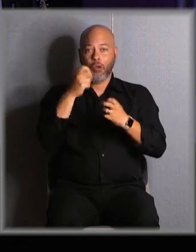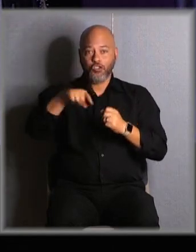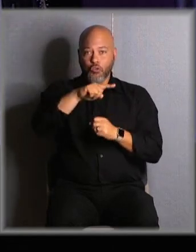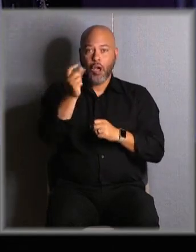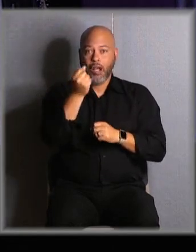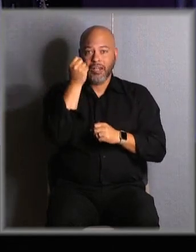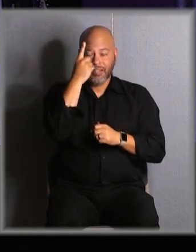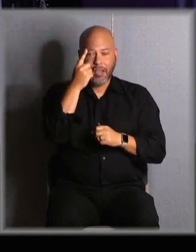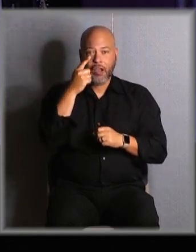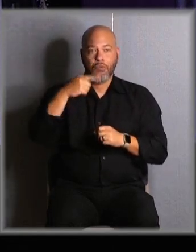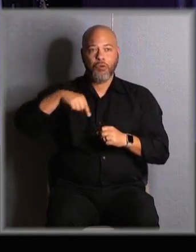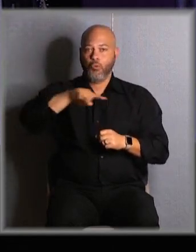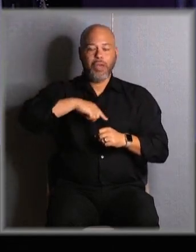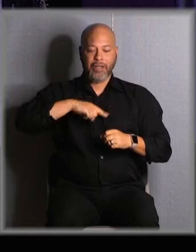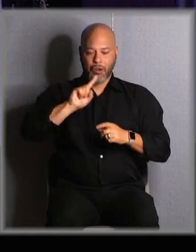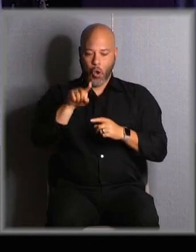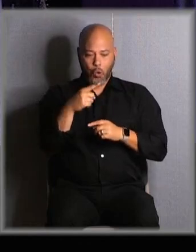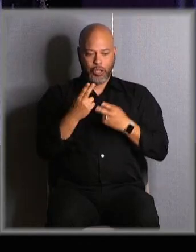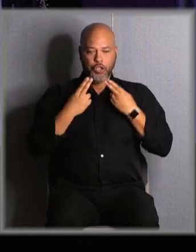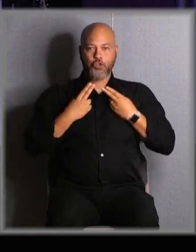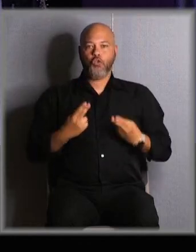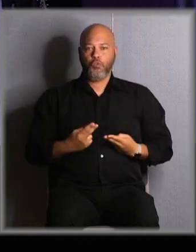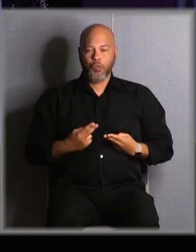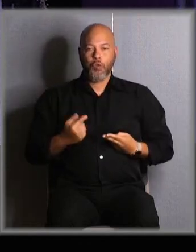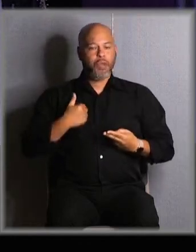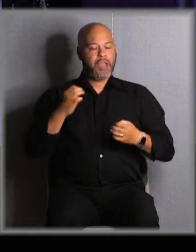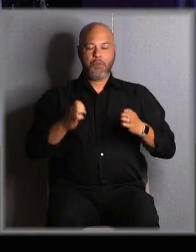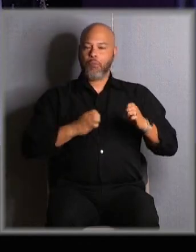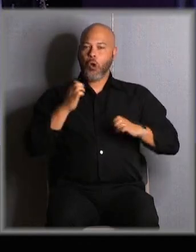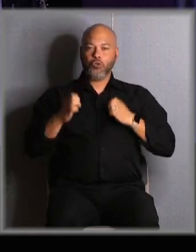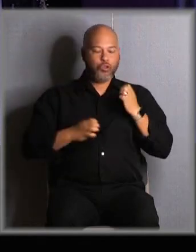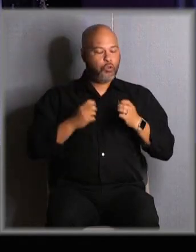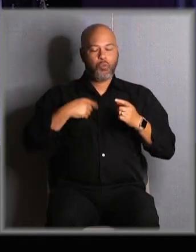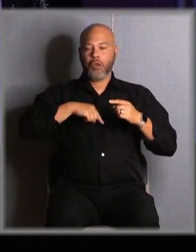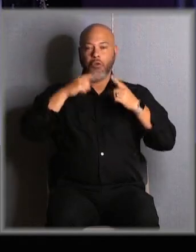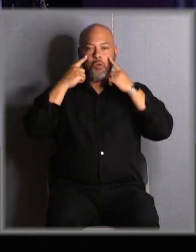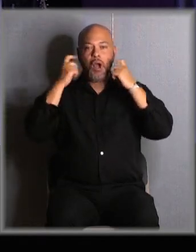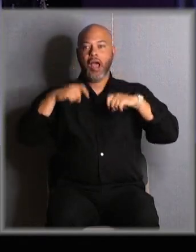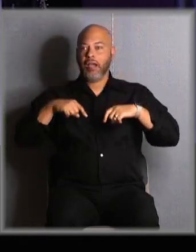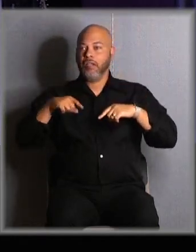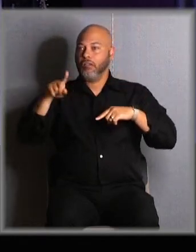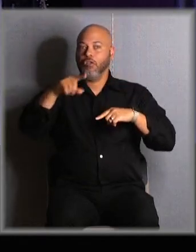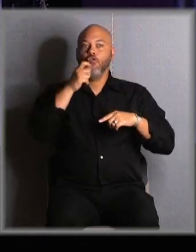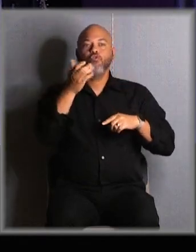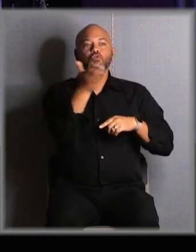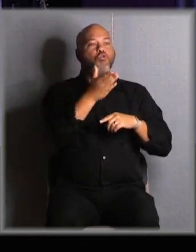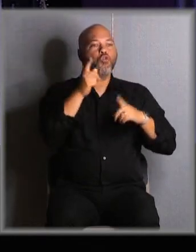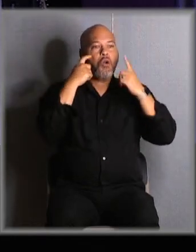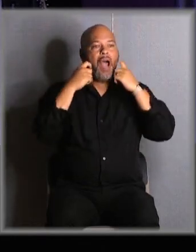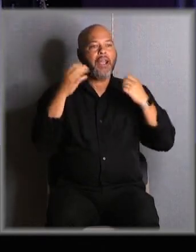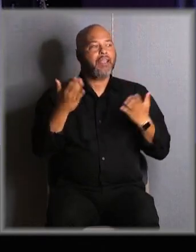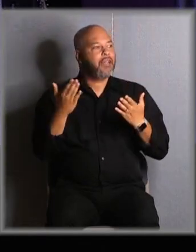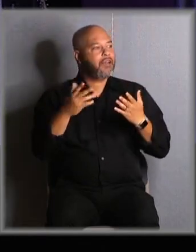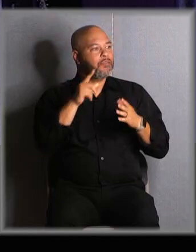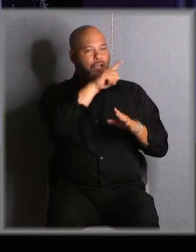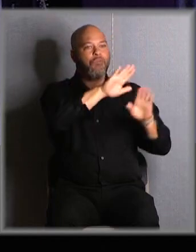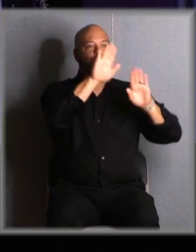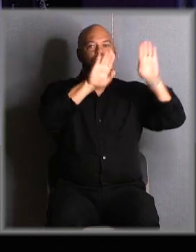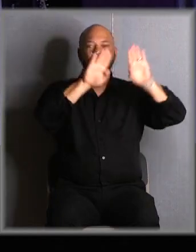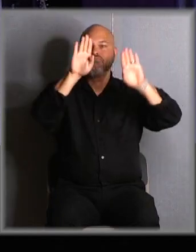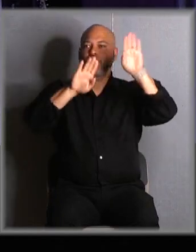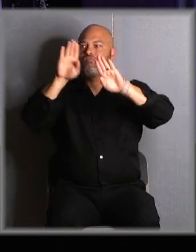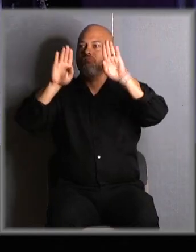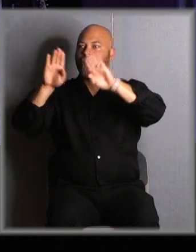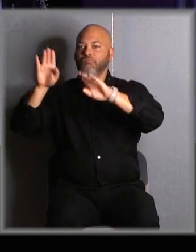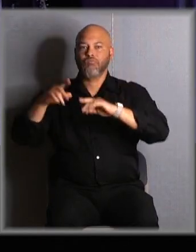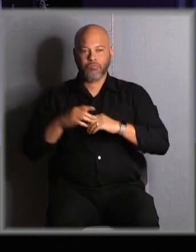you are only human. That means you are emotional. We all gonna cry. Anybody cry beside me? See, y'all saved, folks. Keep